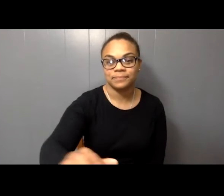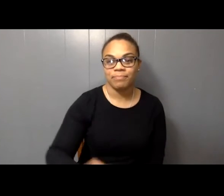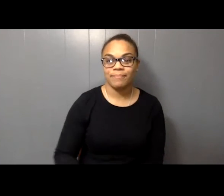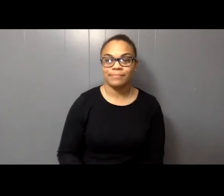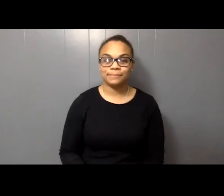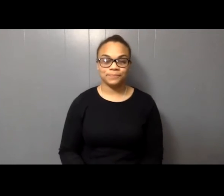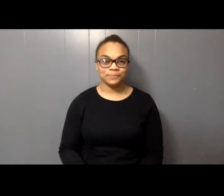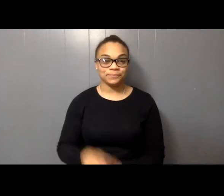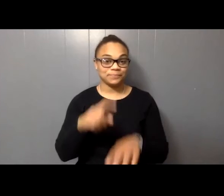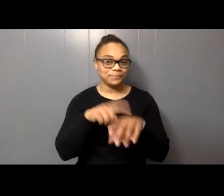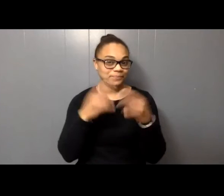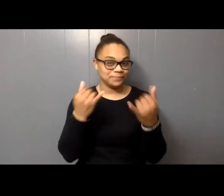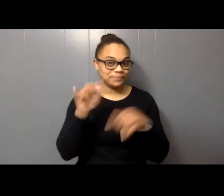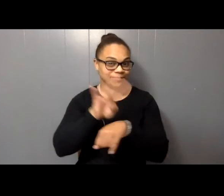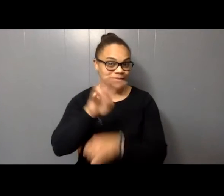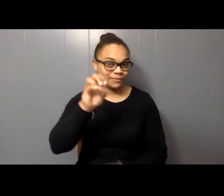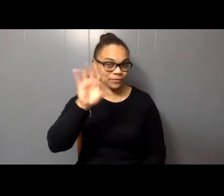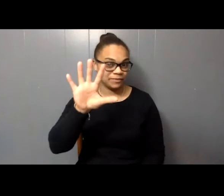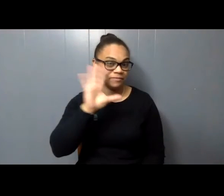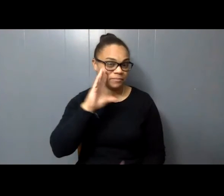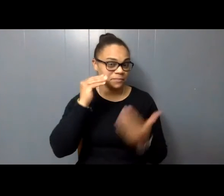Just about a minute.